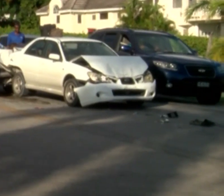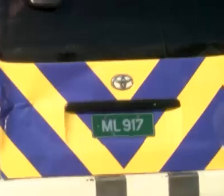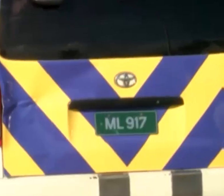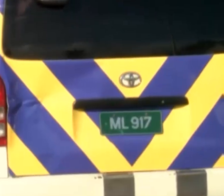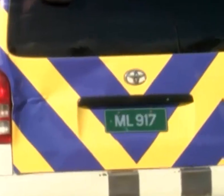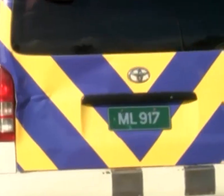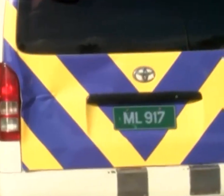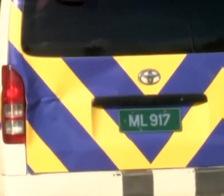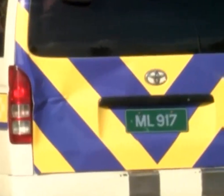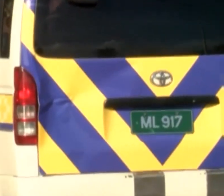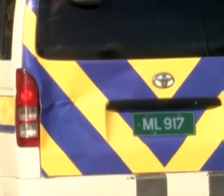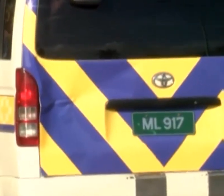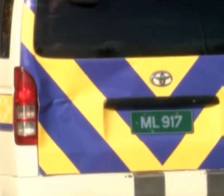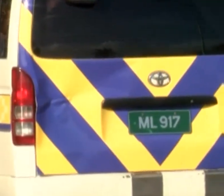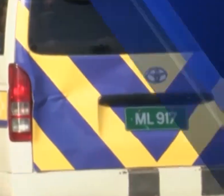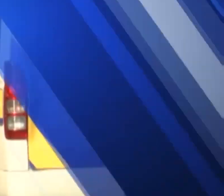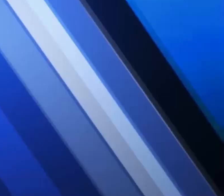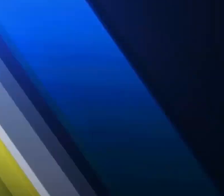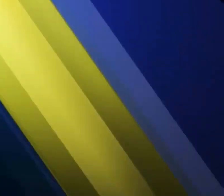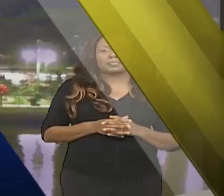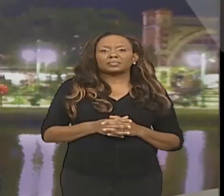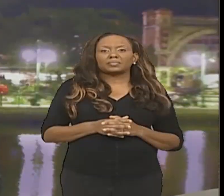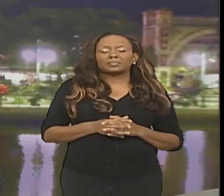are said to be injured.